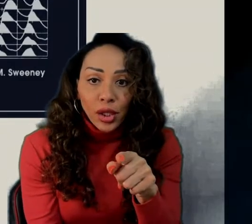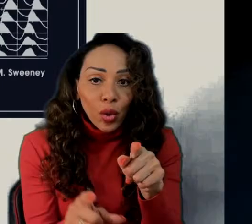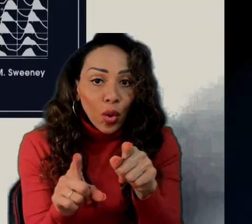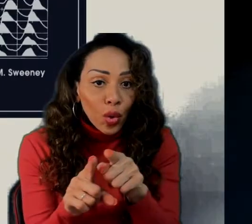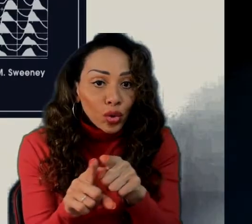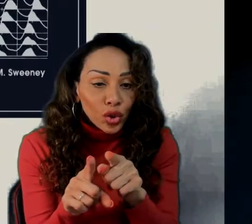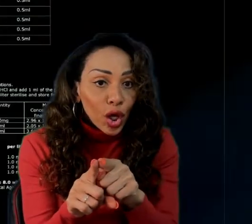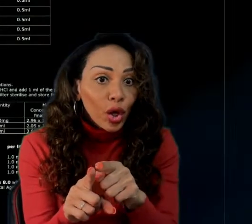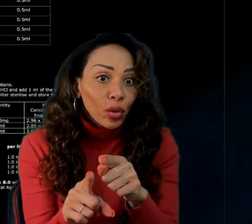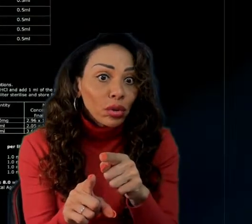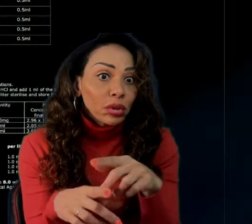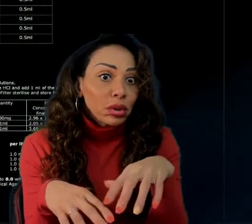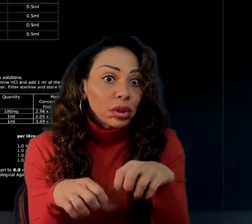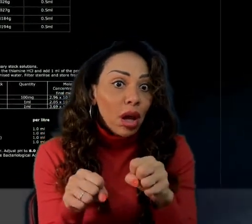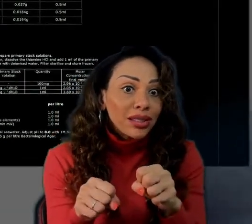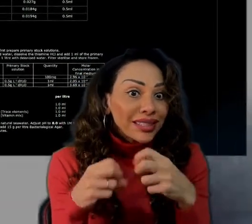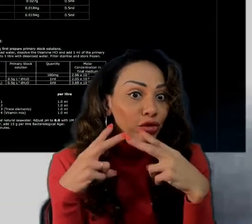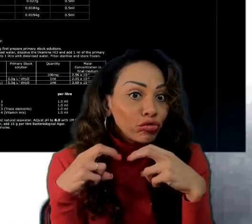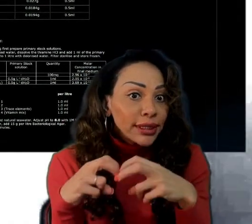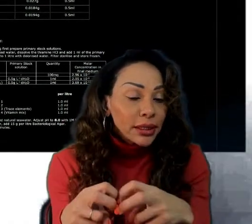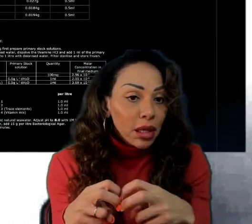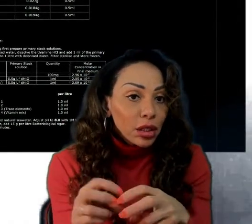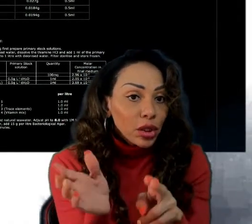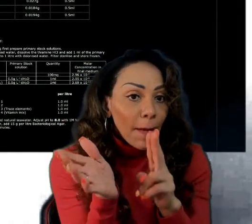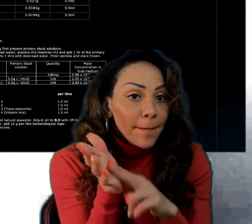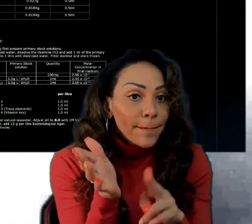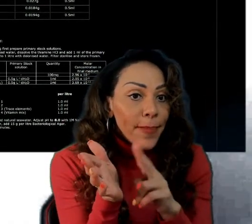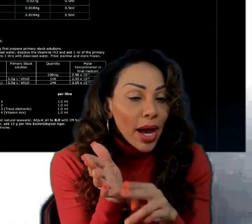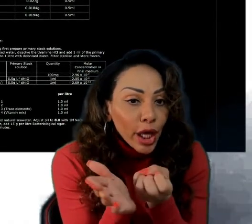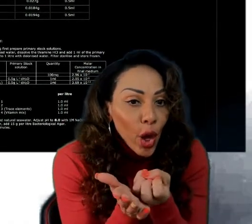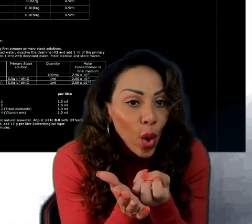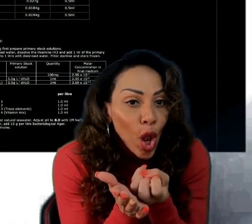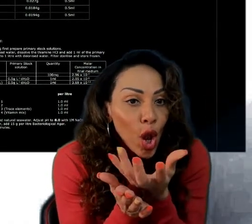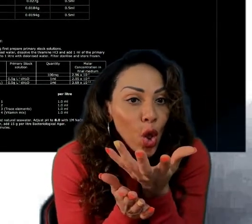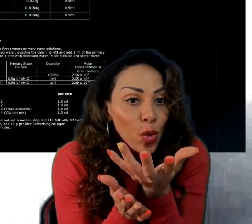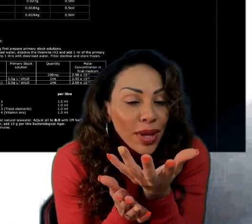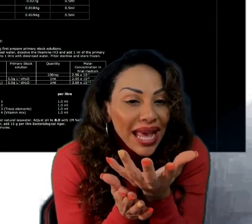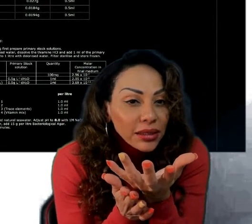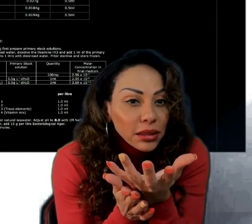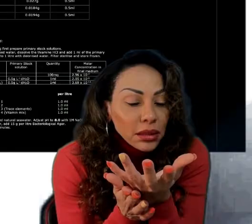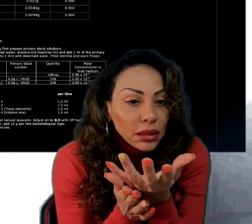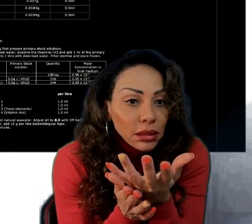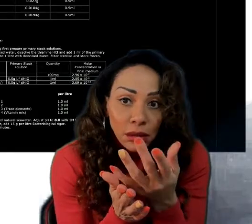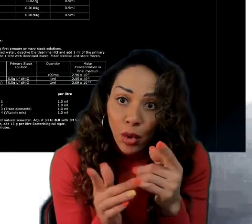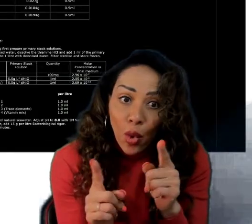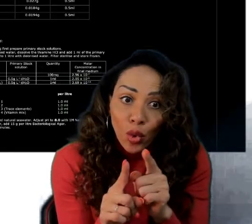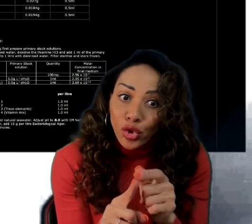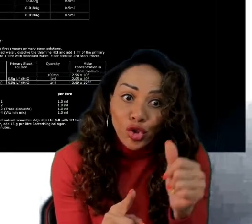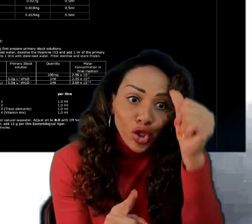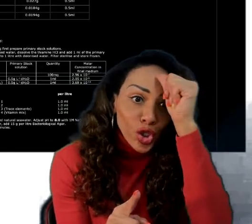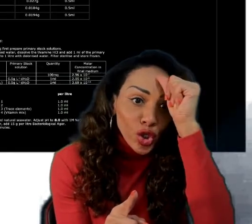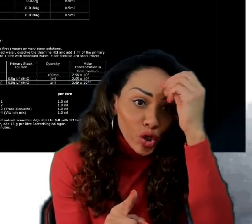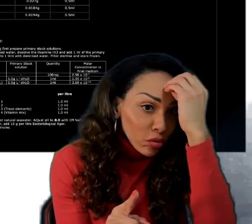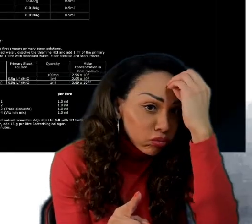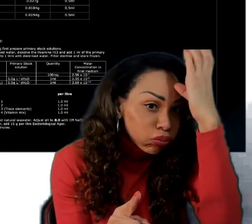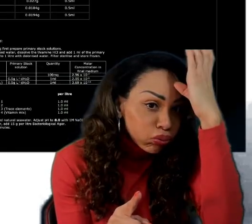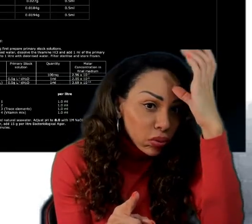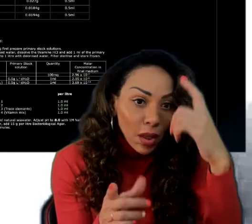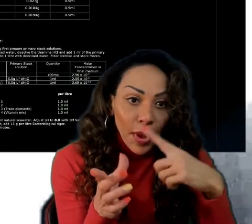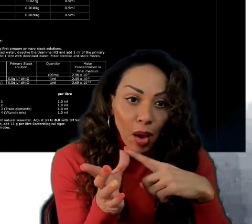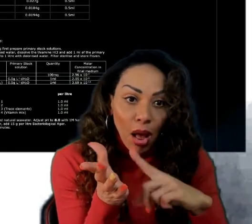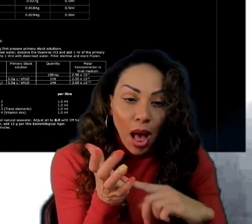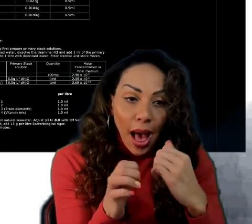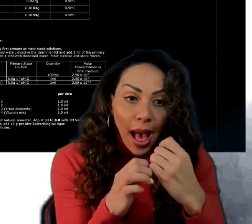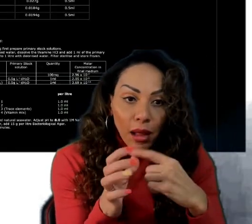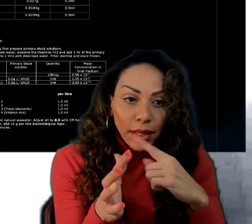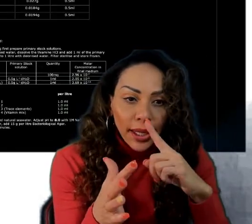bioluminescence in algae. So working with algae it has certain quite strict requirements that you have to